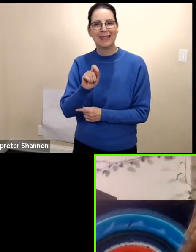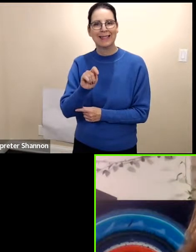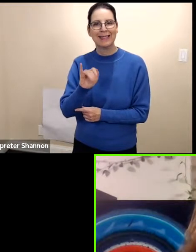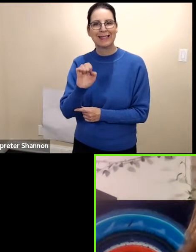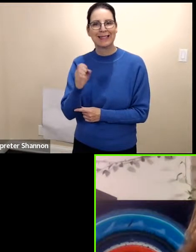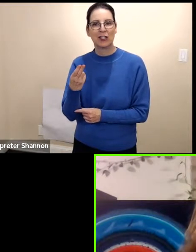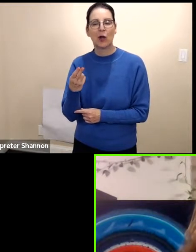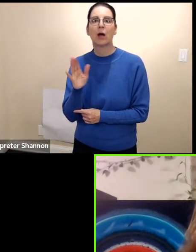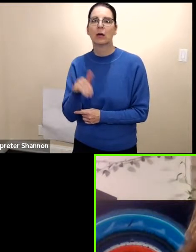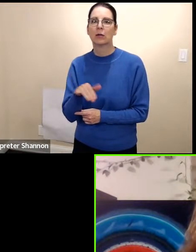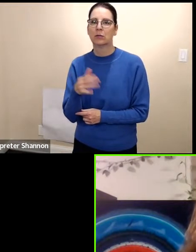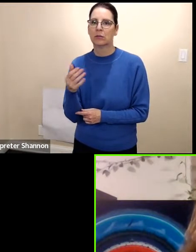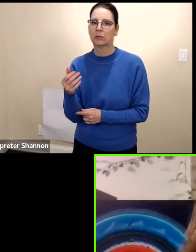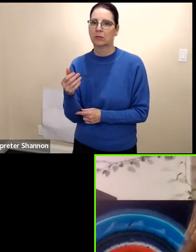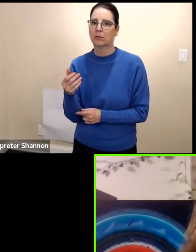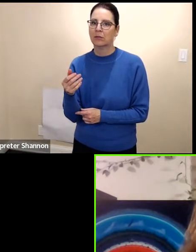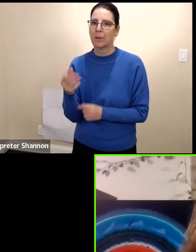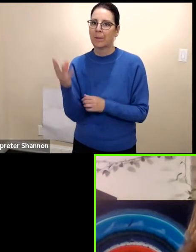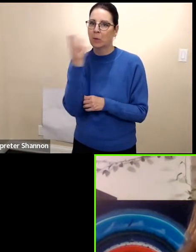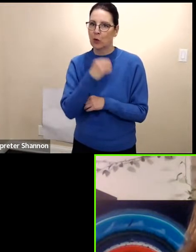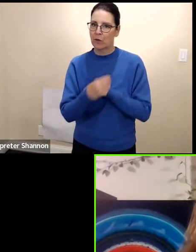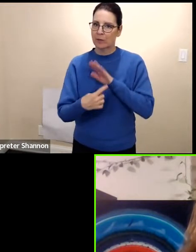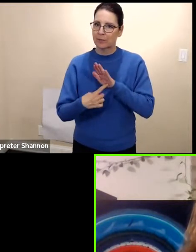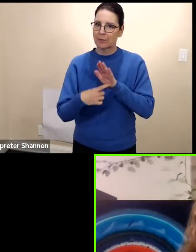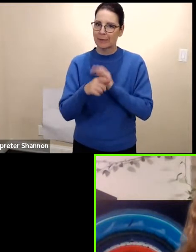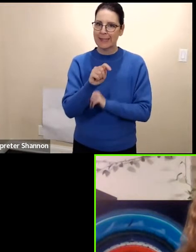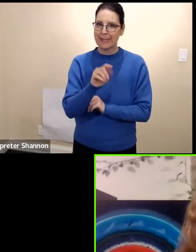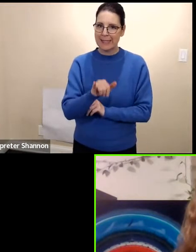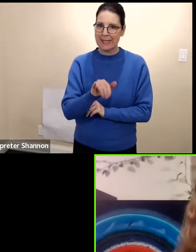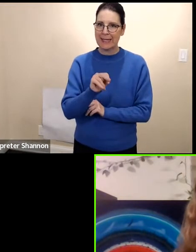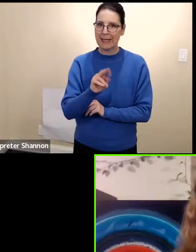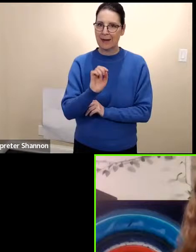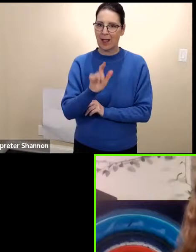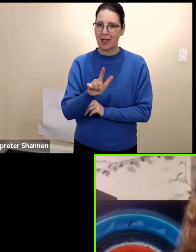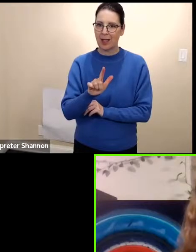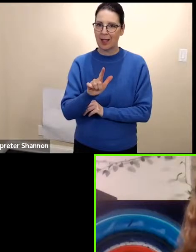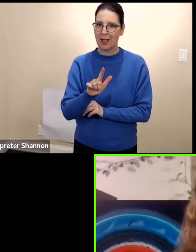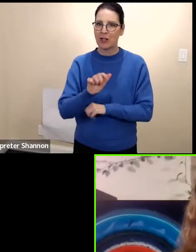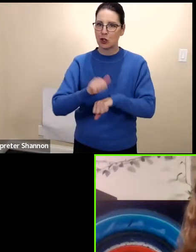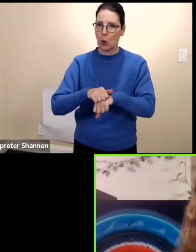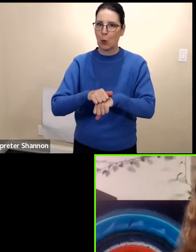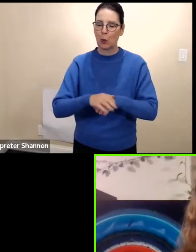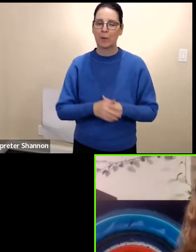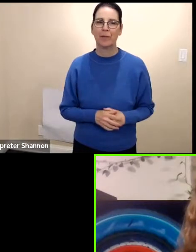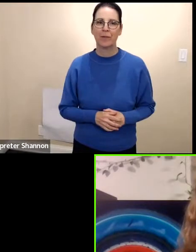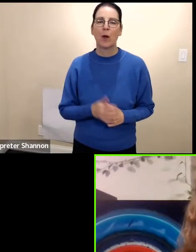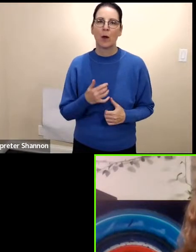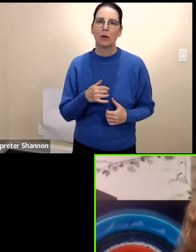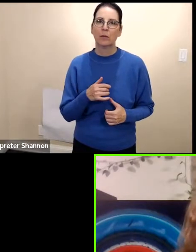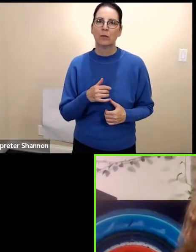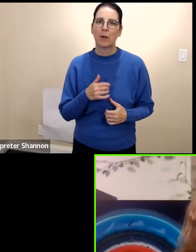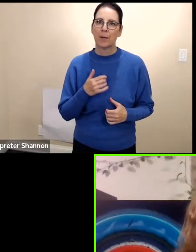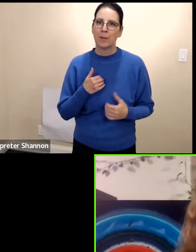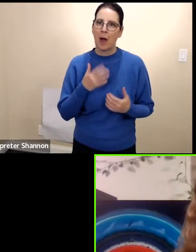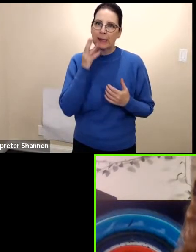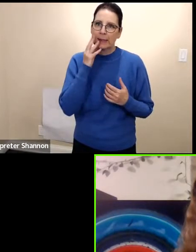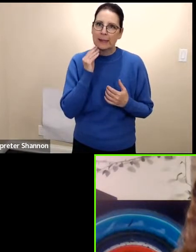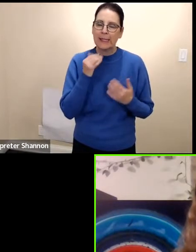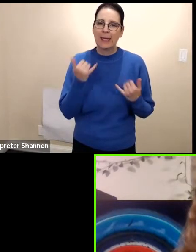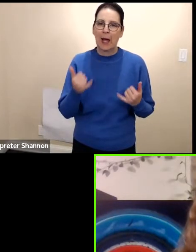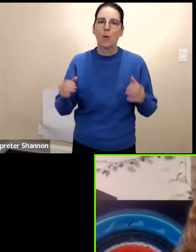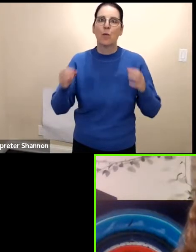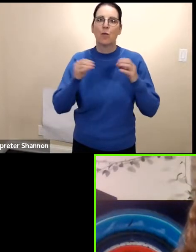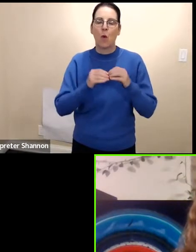um uh yeah it's grown it's I have a better appreciation I think that um working with